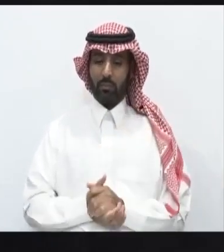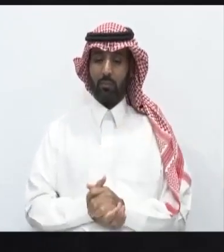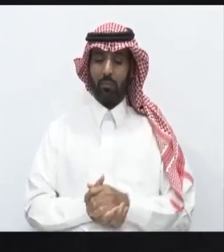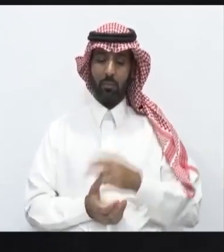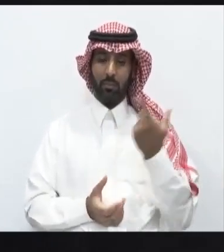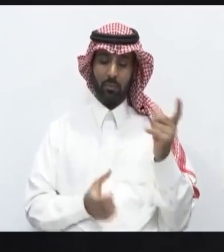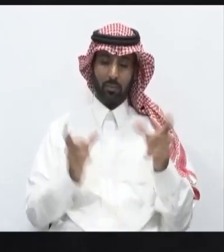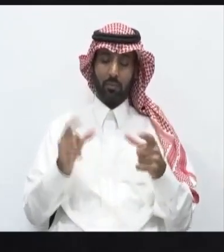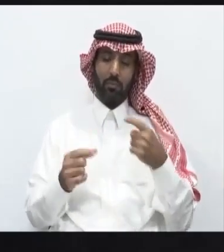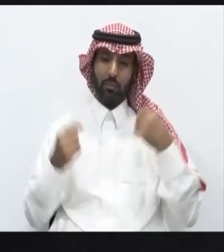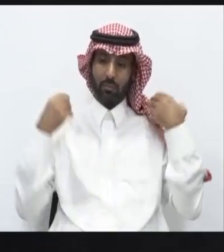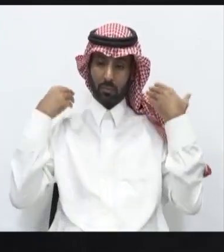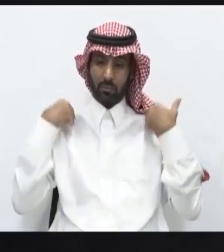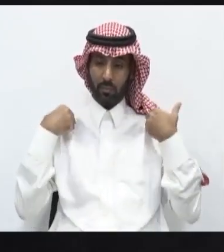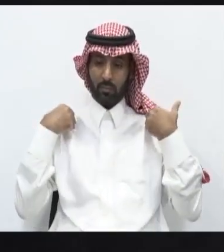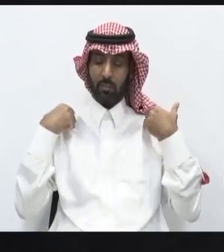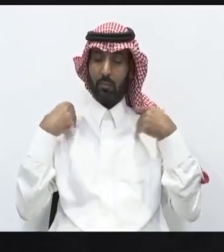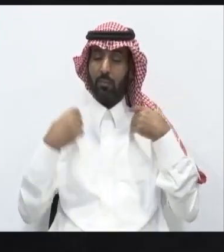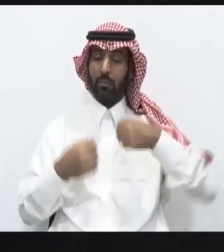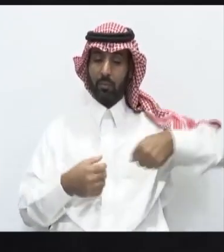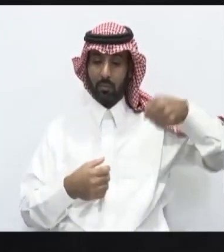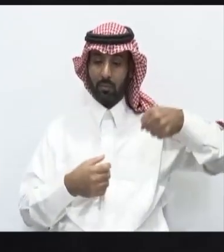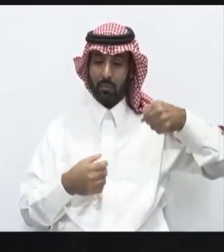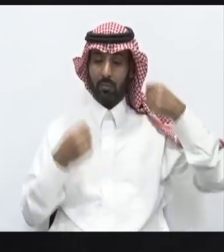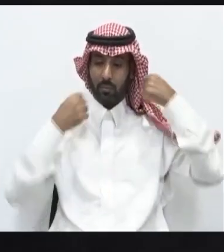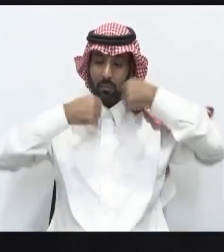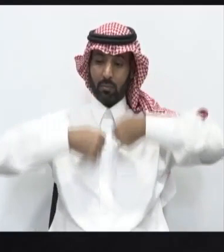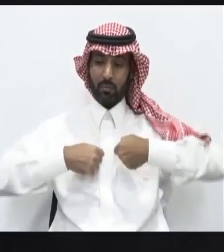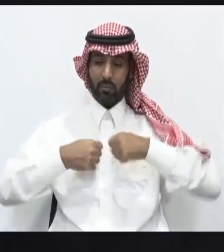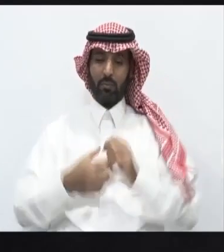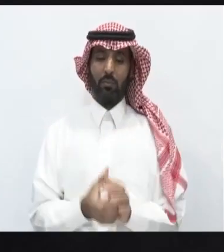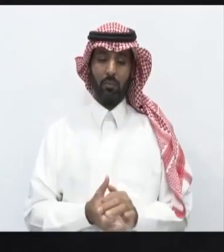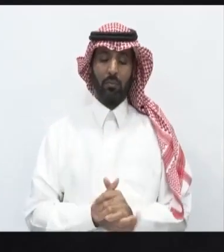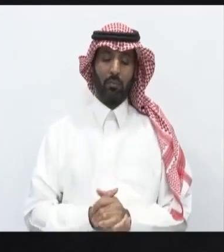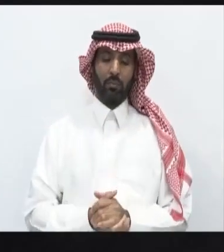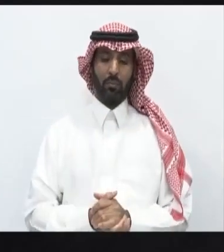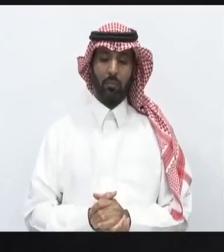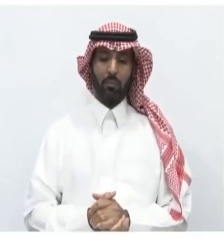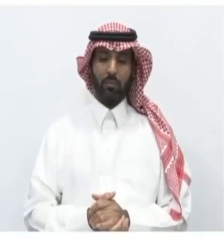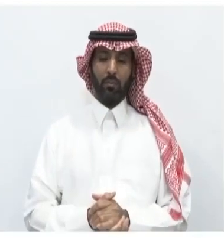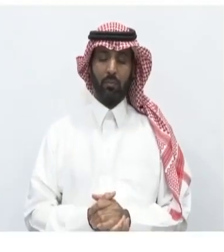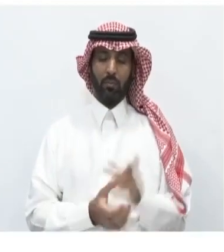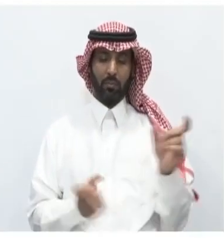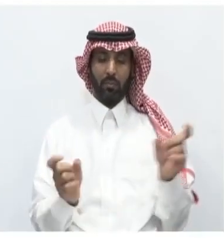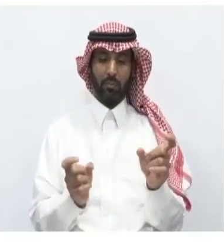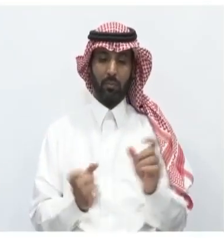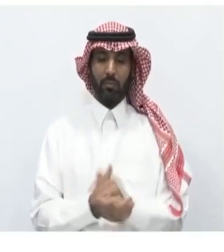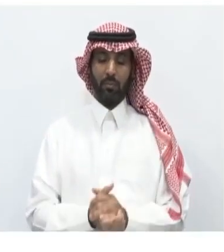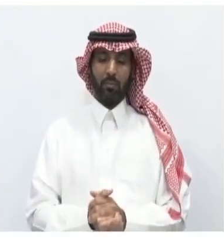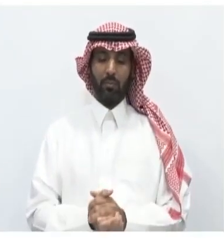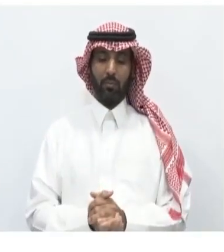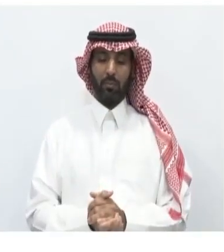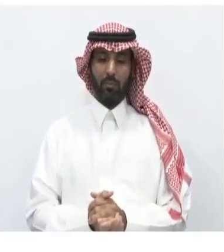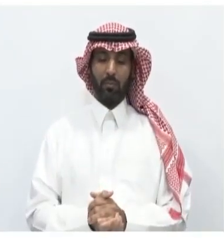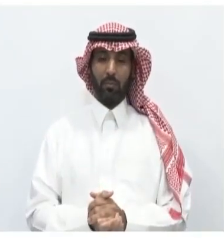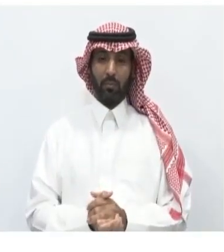two words, the word back and the word pack. So it's now a compound noun, backpack. Have you ever